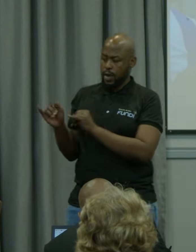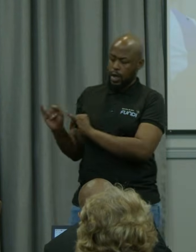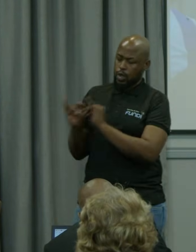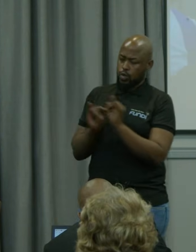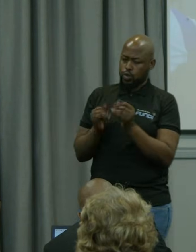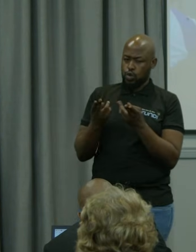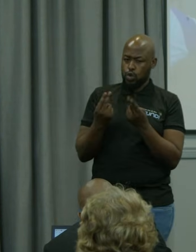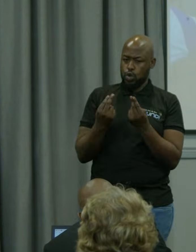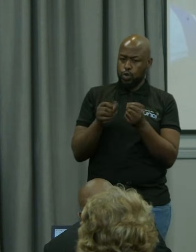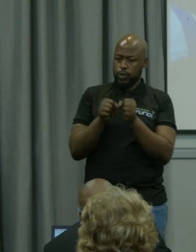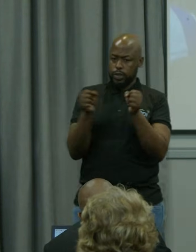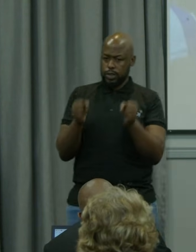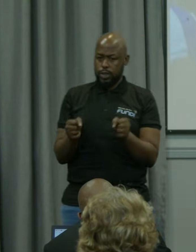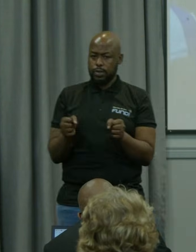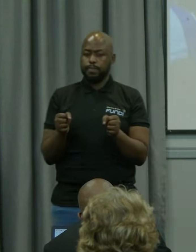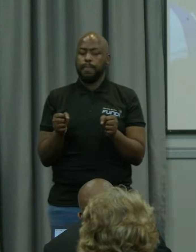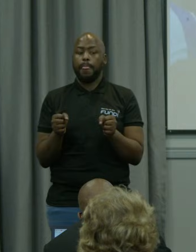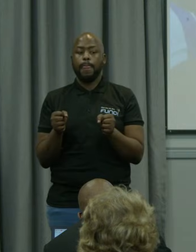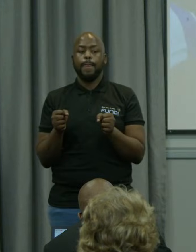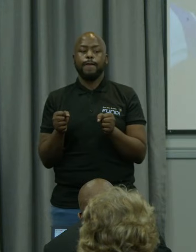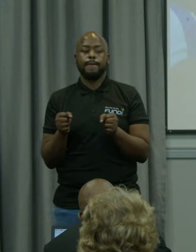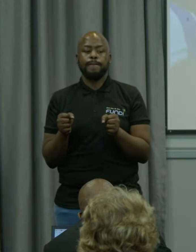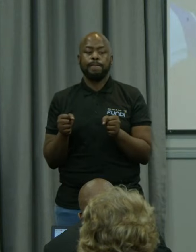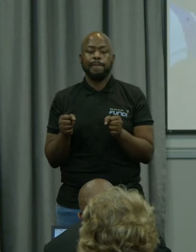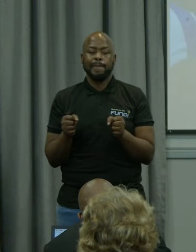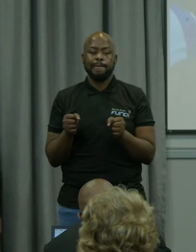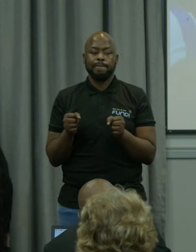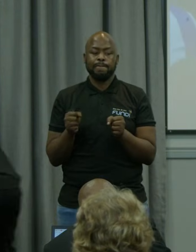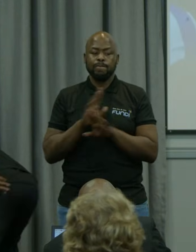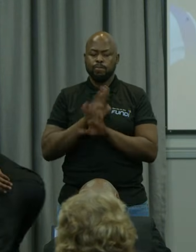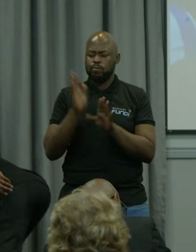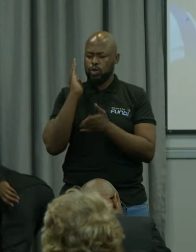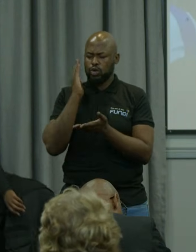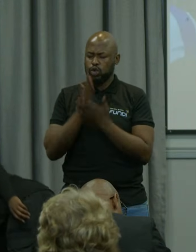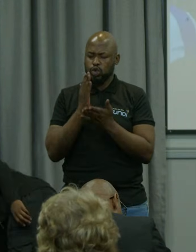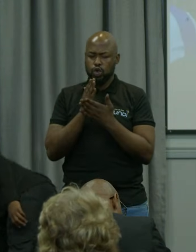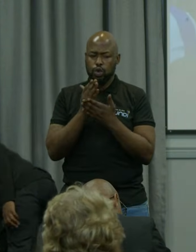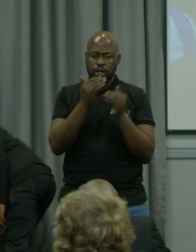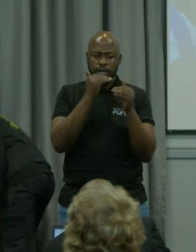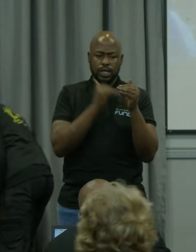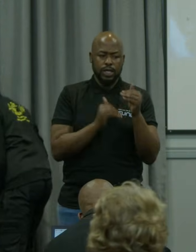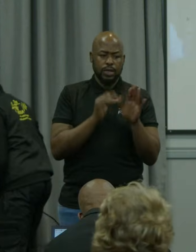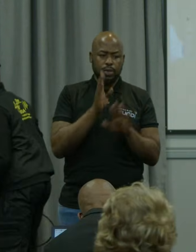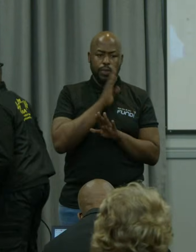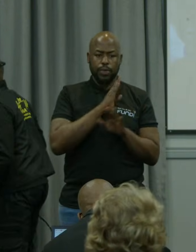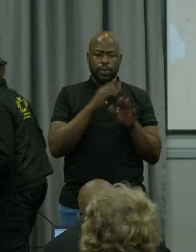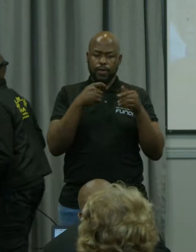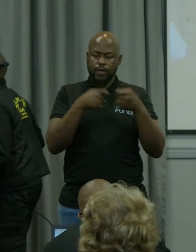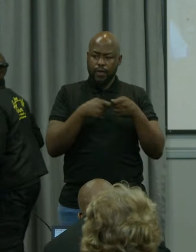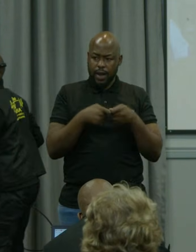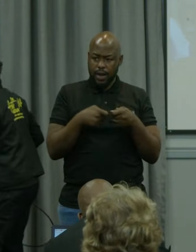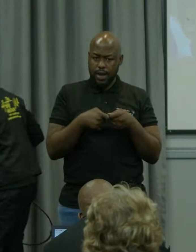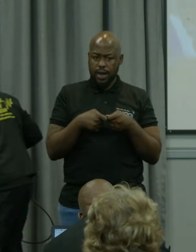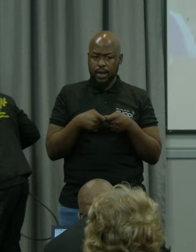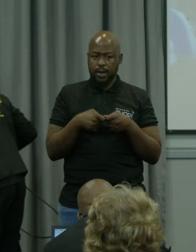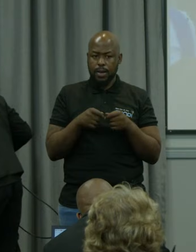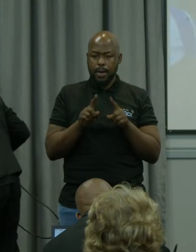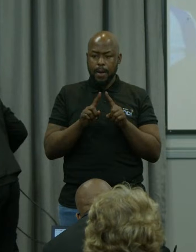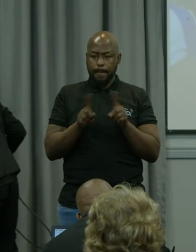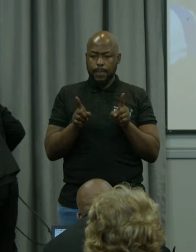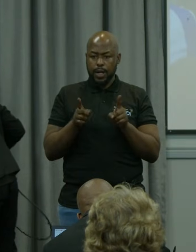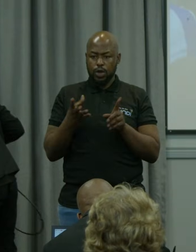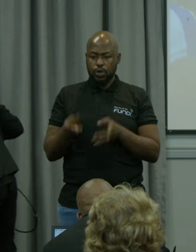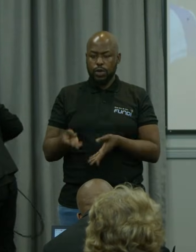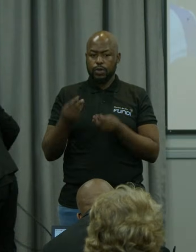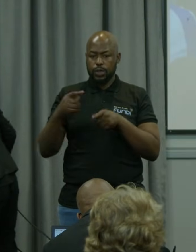curriculum. Now, I'm not sure whether it falls under unfunded mandates or what, but there's a challenge